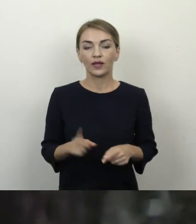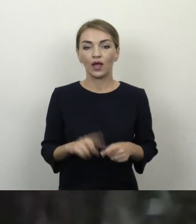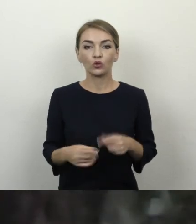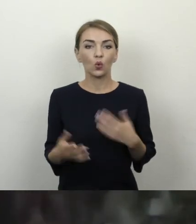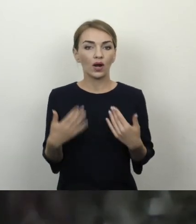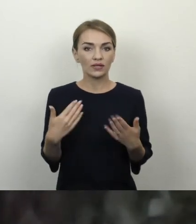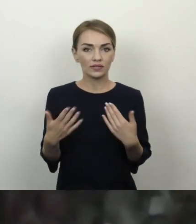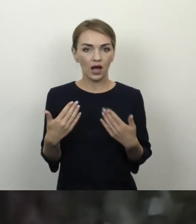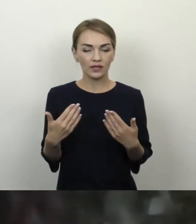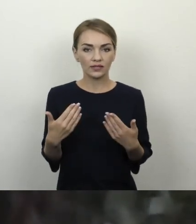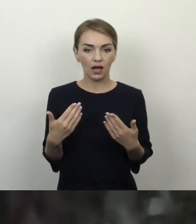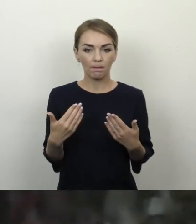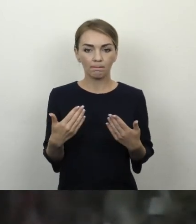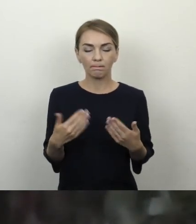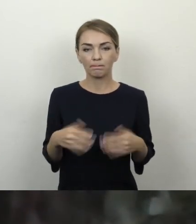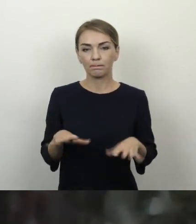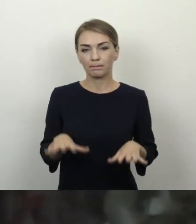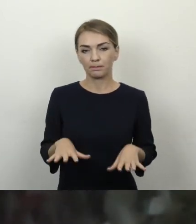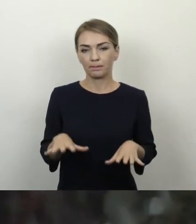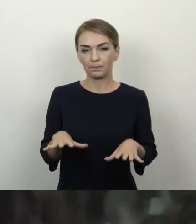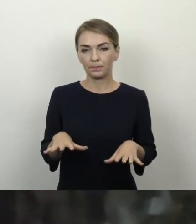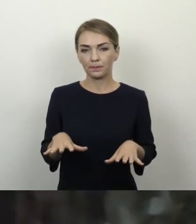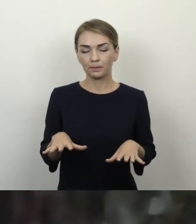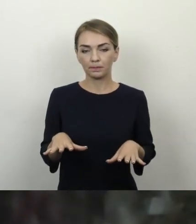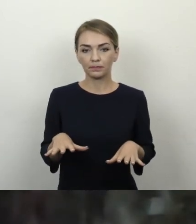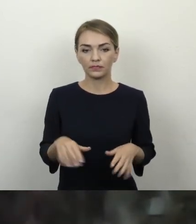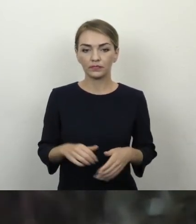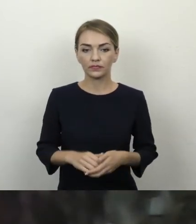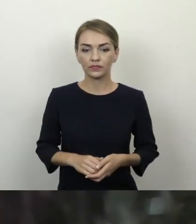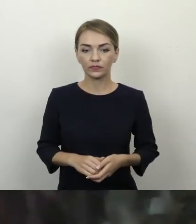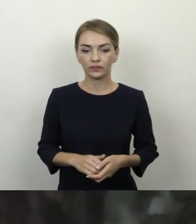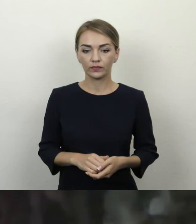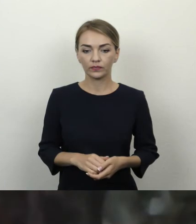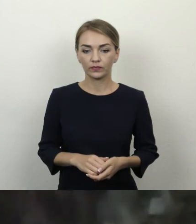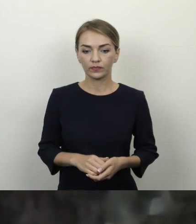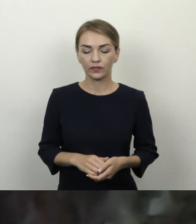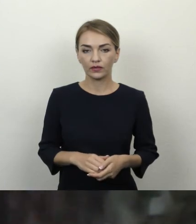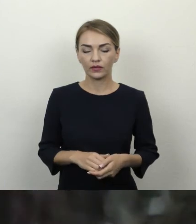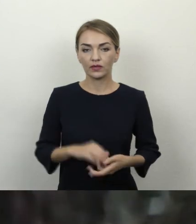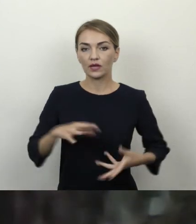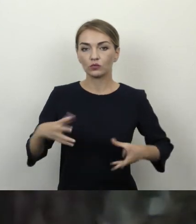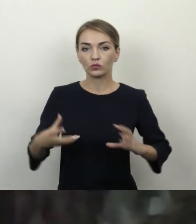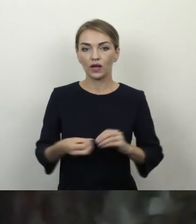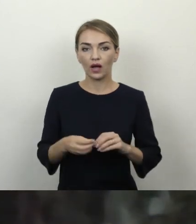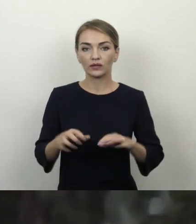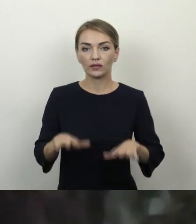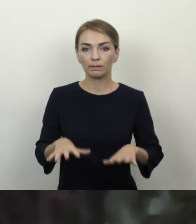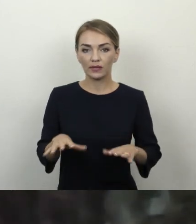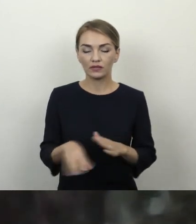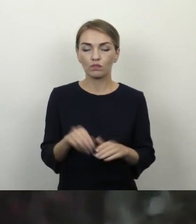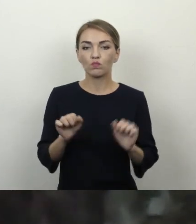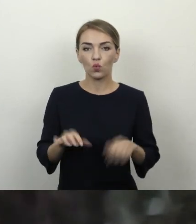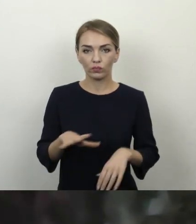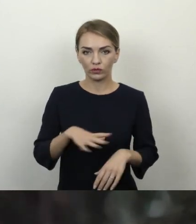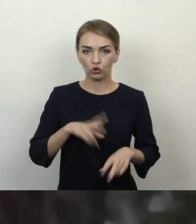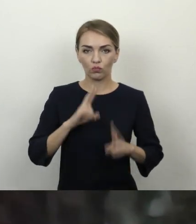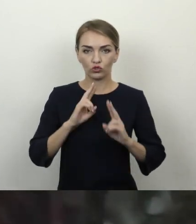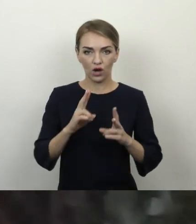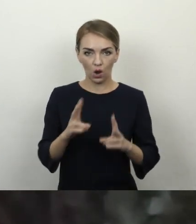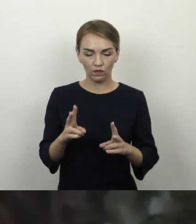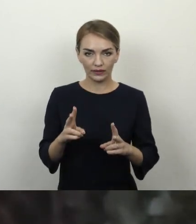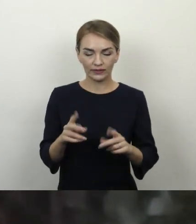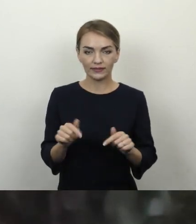are confirmed and made public. When it comes to